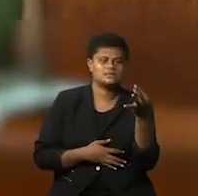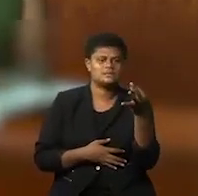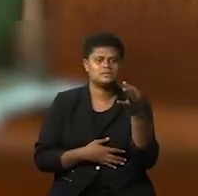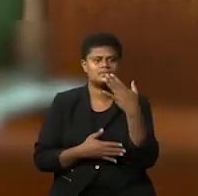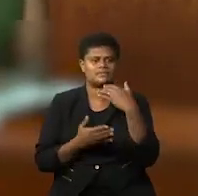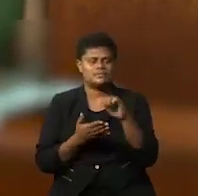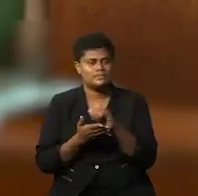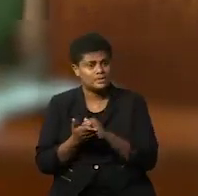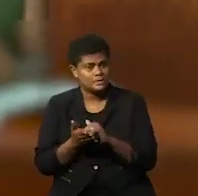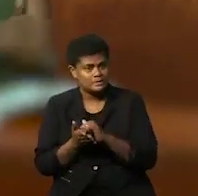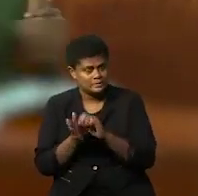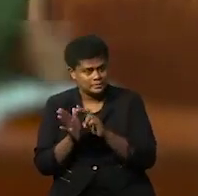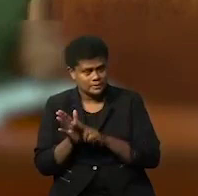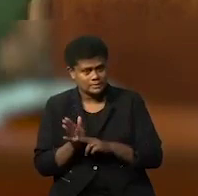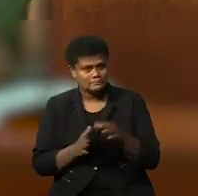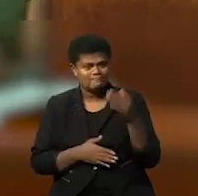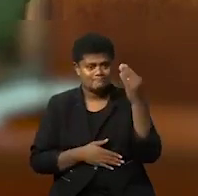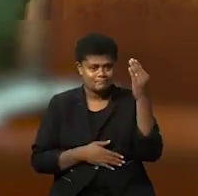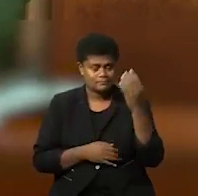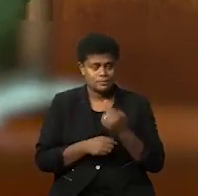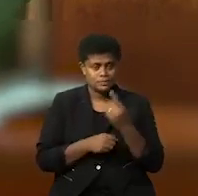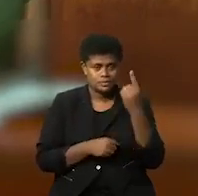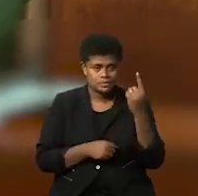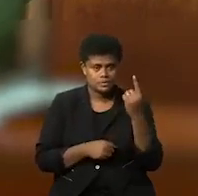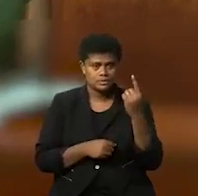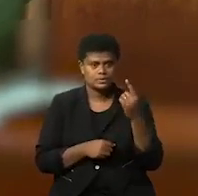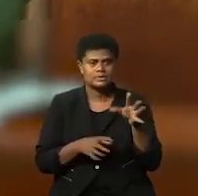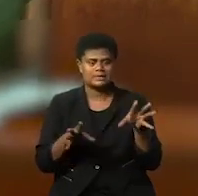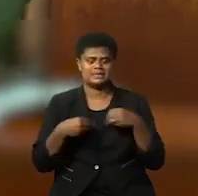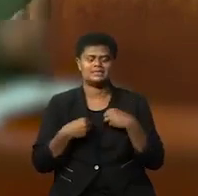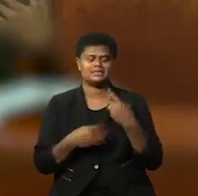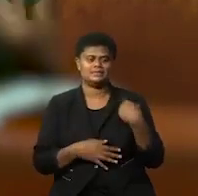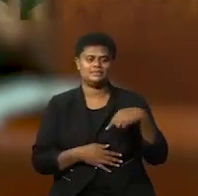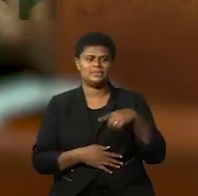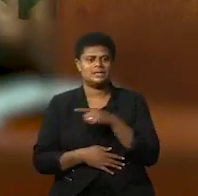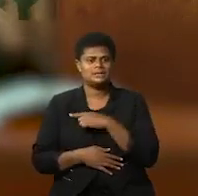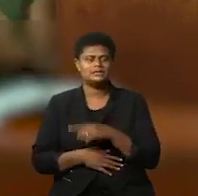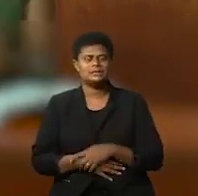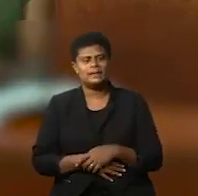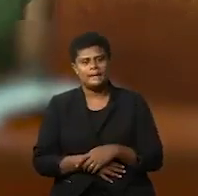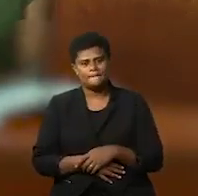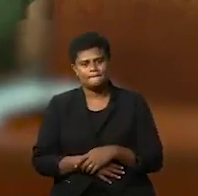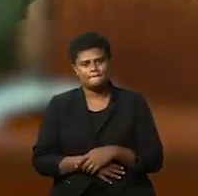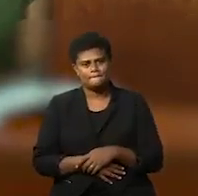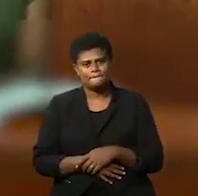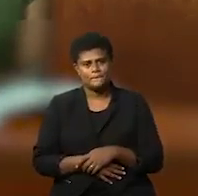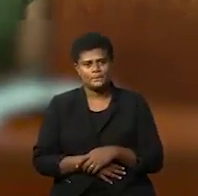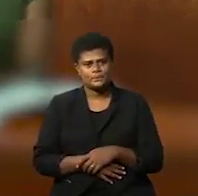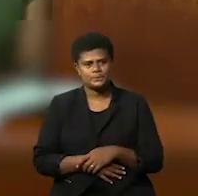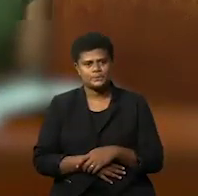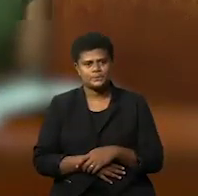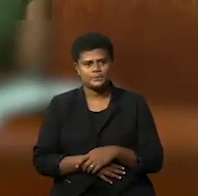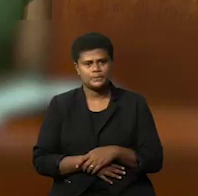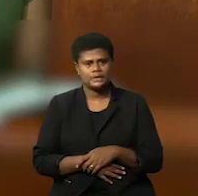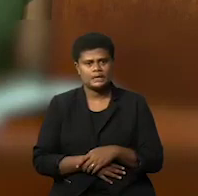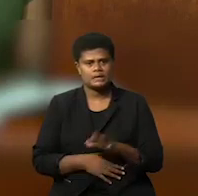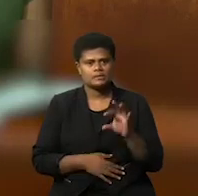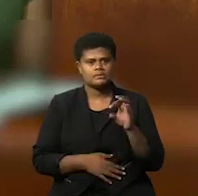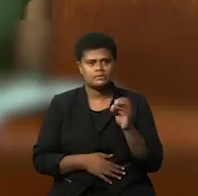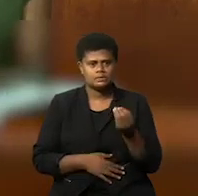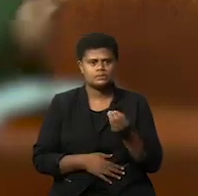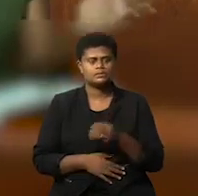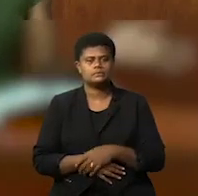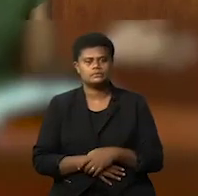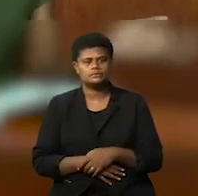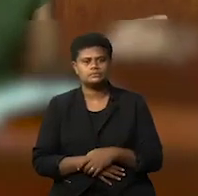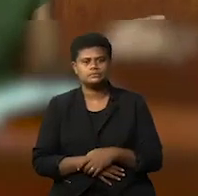people, they can relate. Sometimes we falter and fall. And sometimes when we feel unworthy, I know I'm someone who's probably gone through experiences